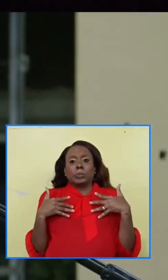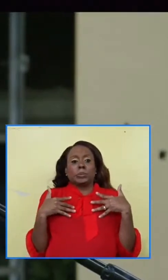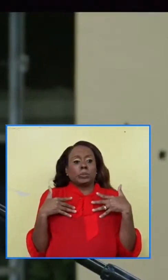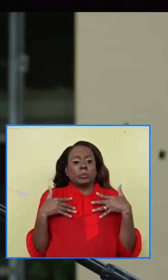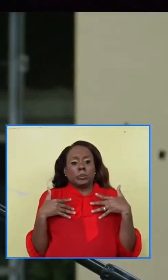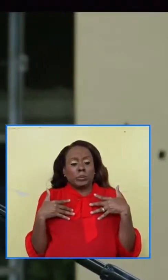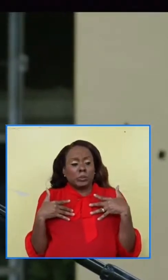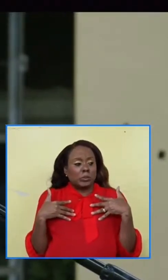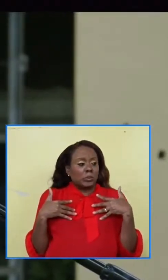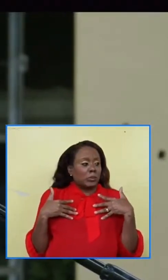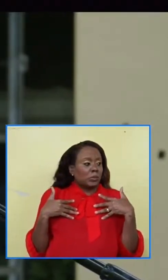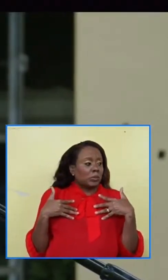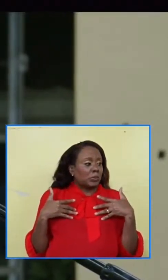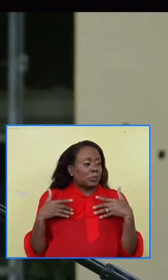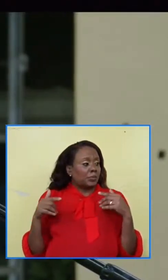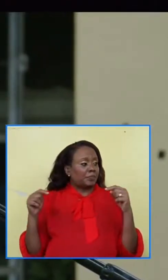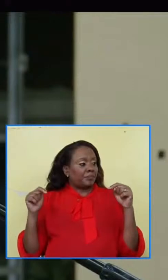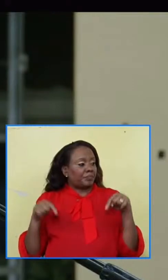this town hall meeting